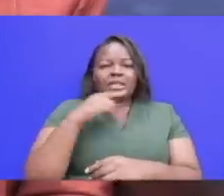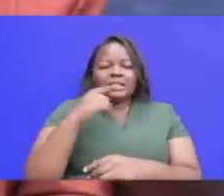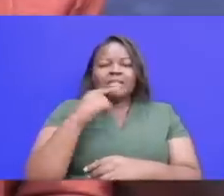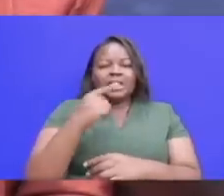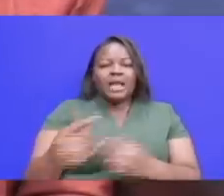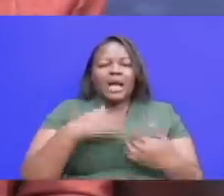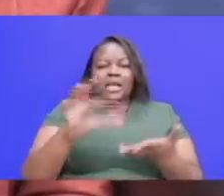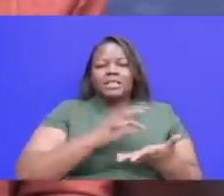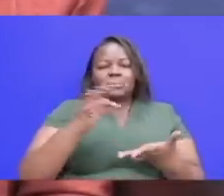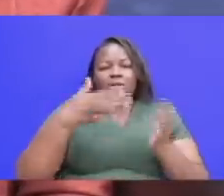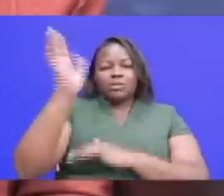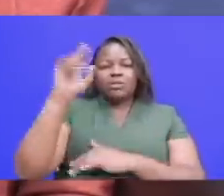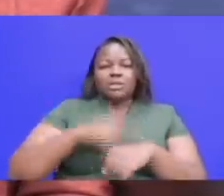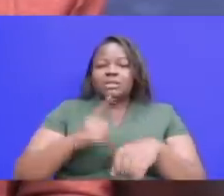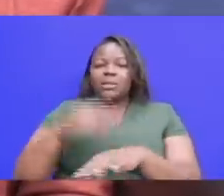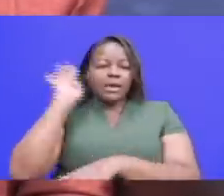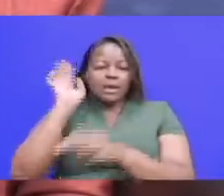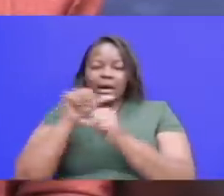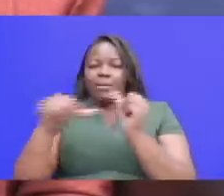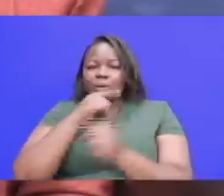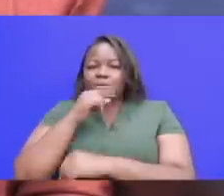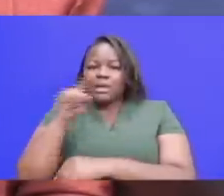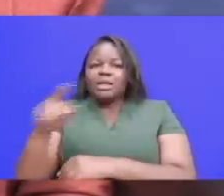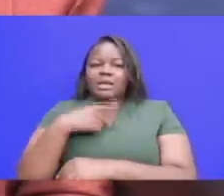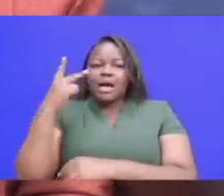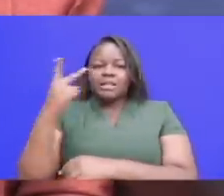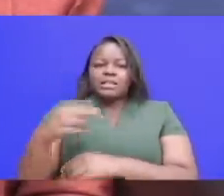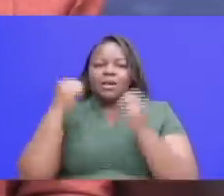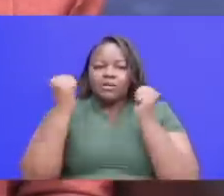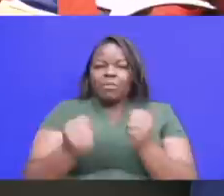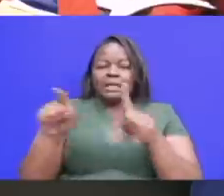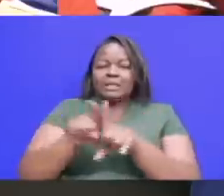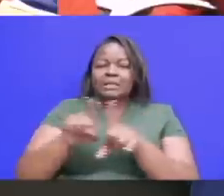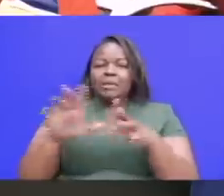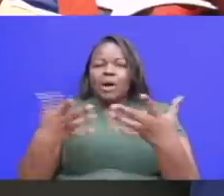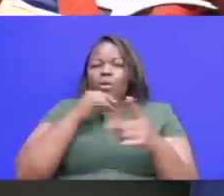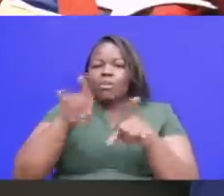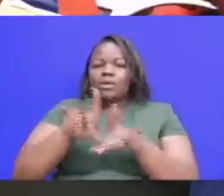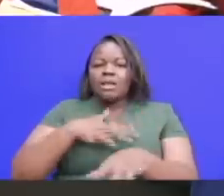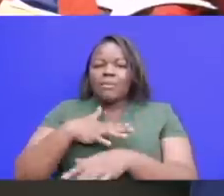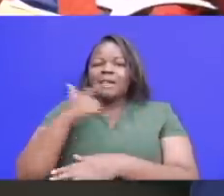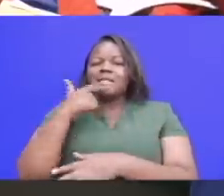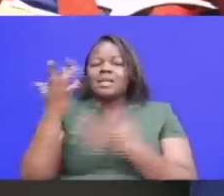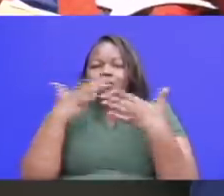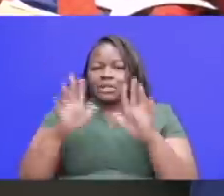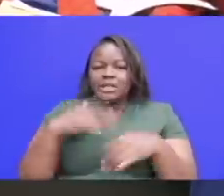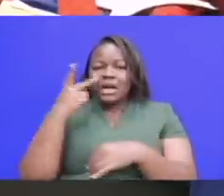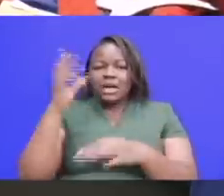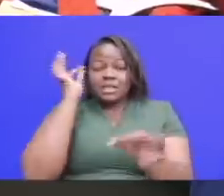about Joseph, I see firmness, just like my brother has said. I see